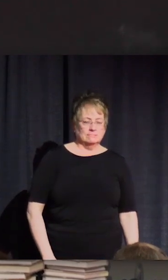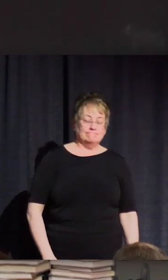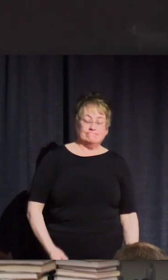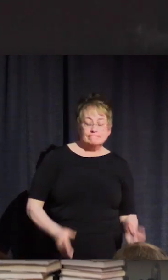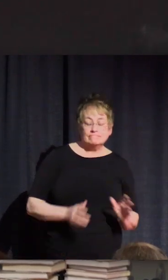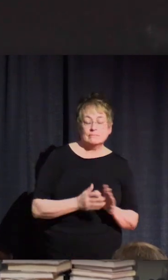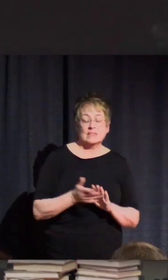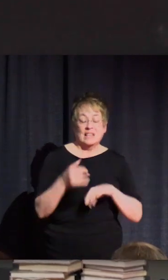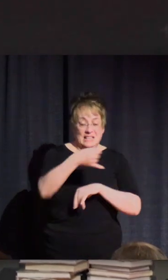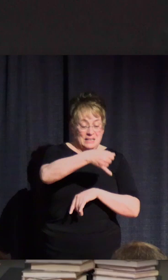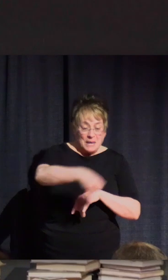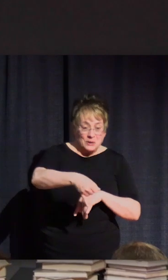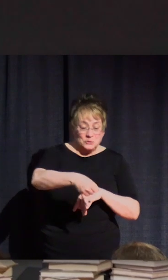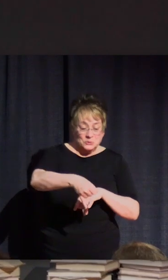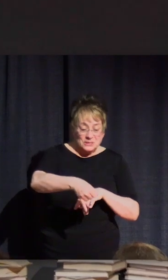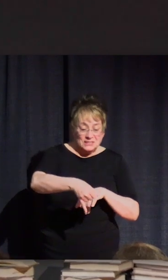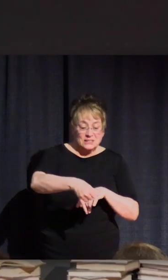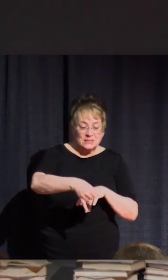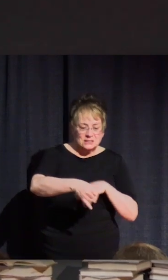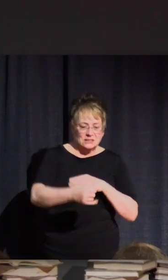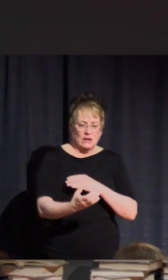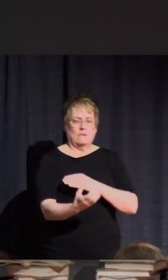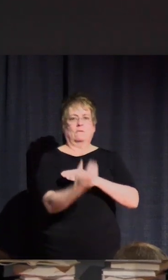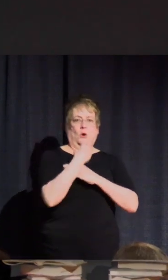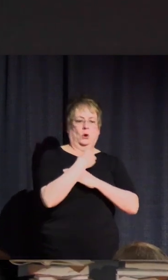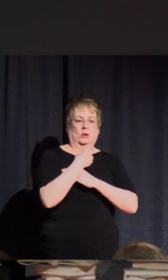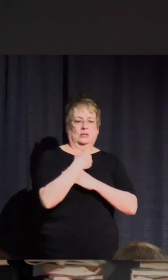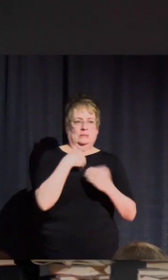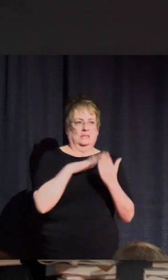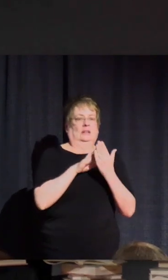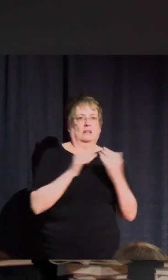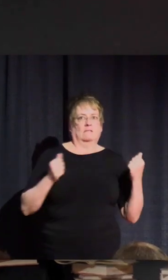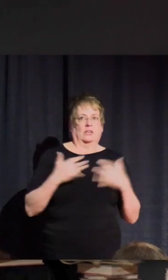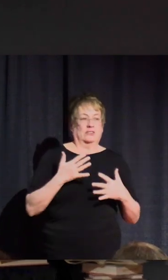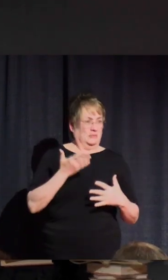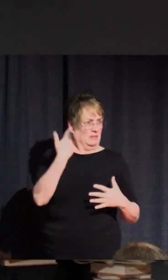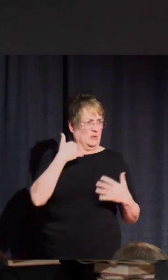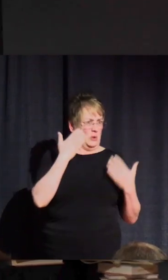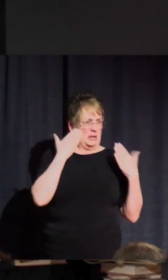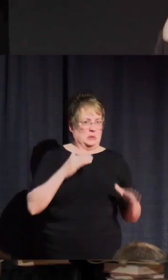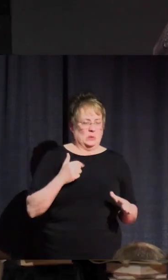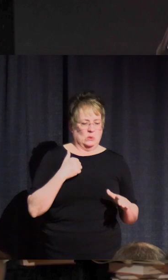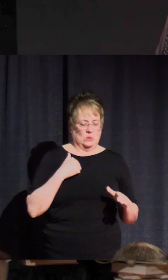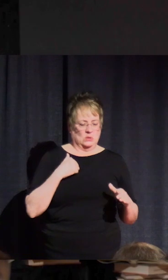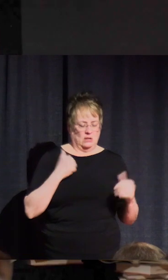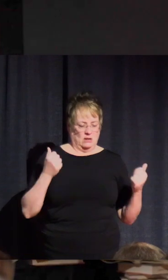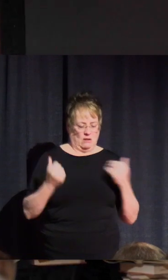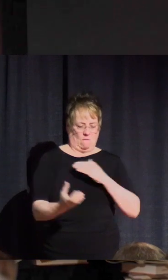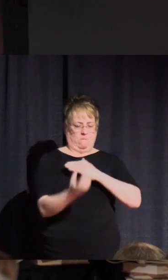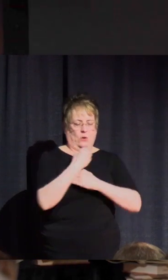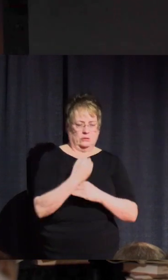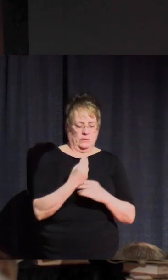You know, boundary work has forced me to face fears I didn't even know I had. It's forced me to look at mindsets and